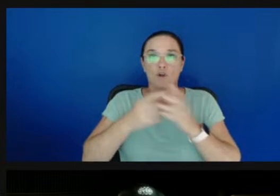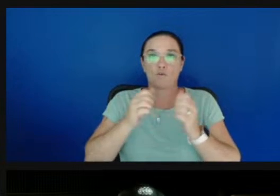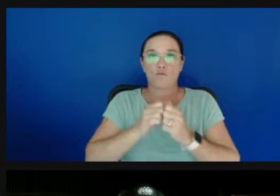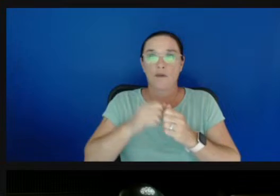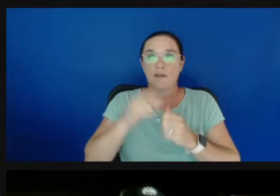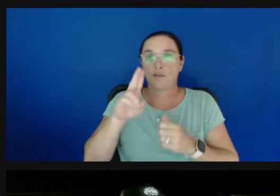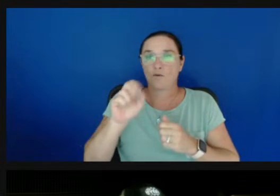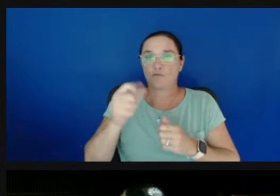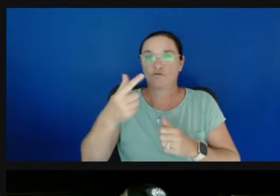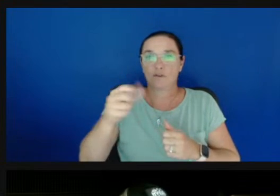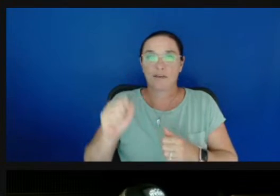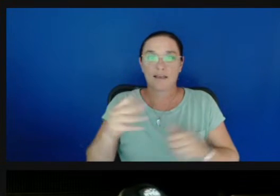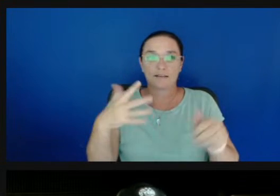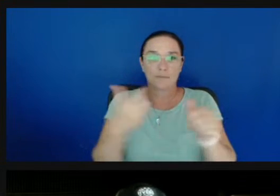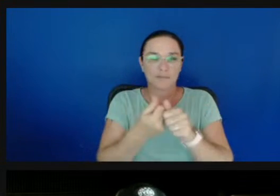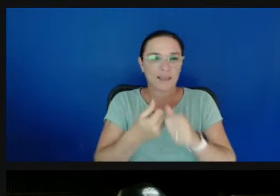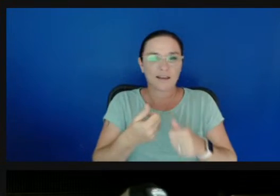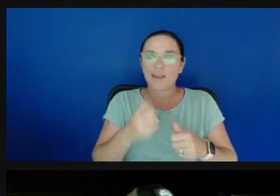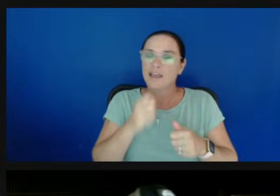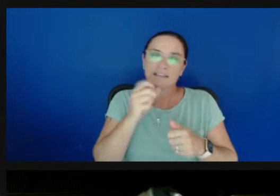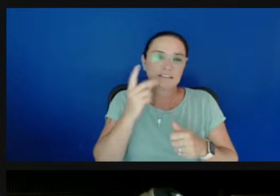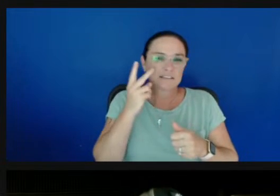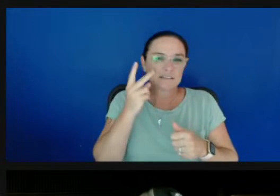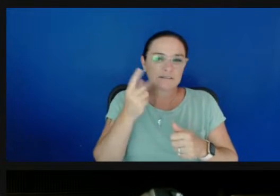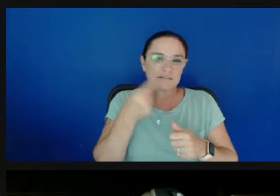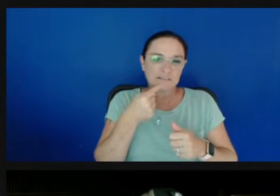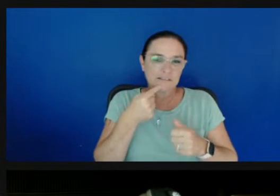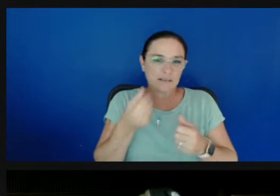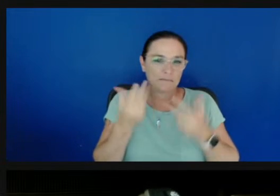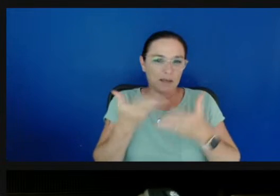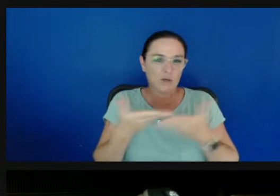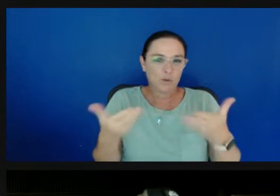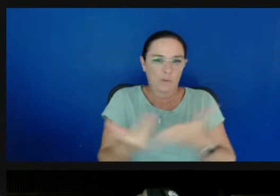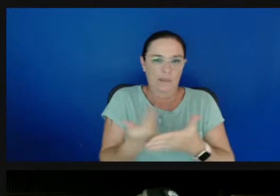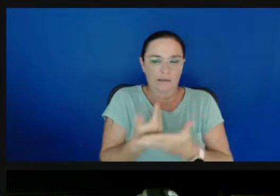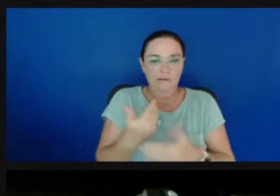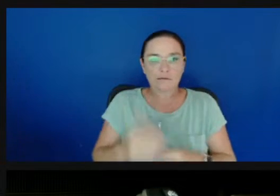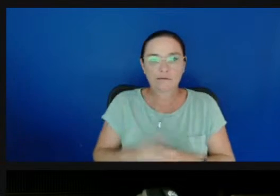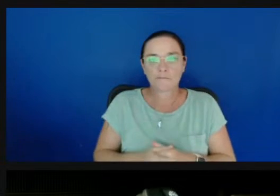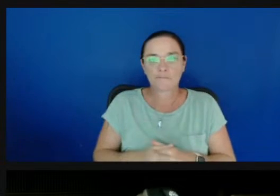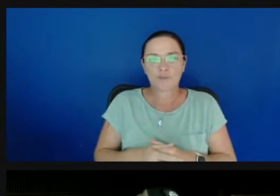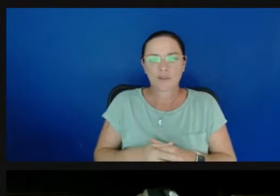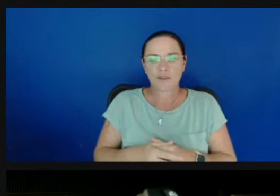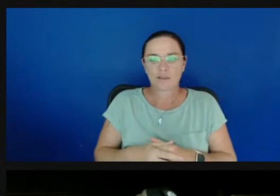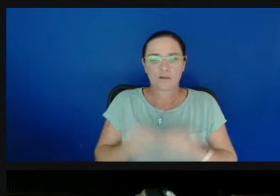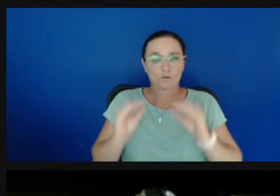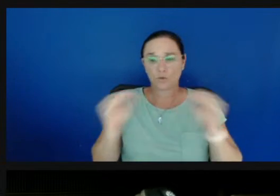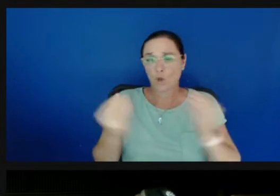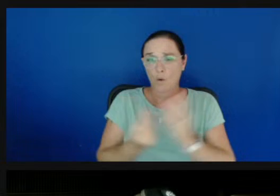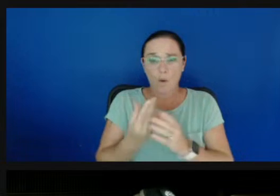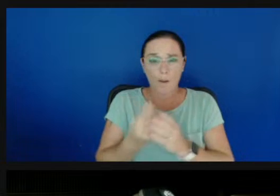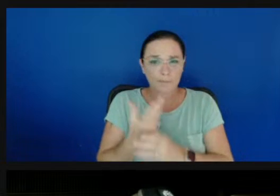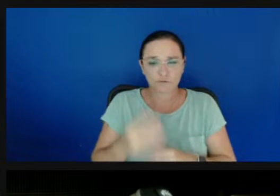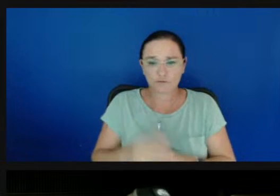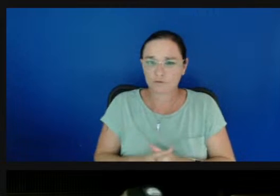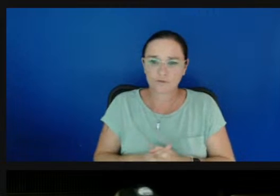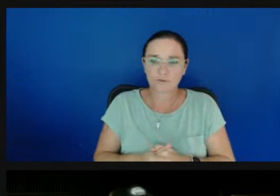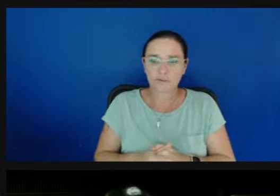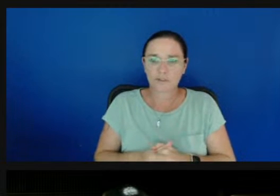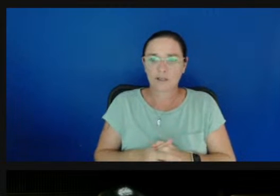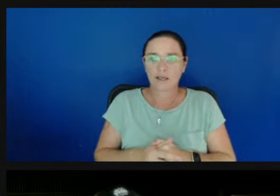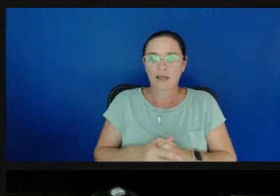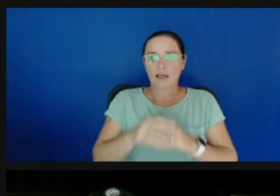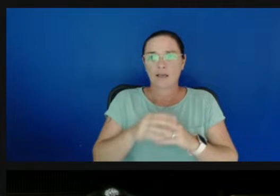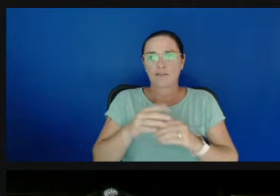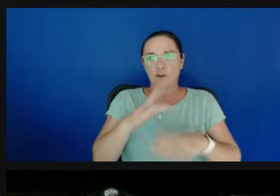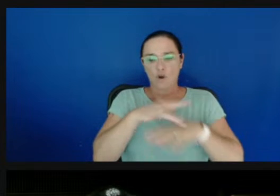update, which does not say much new, to be honest. There's no eruption. Earthquakes are slightly above background